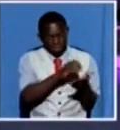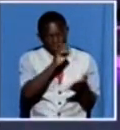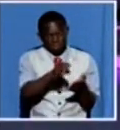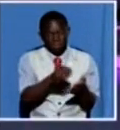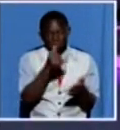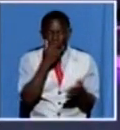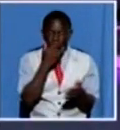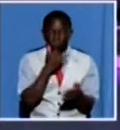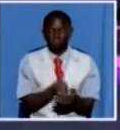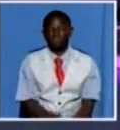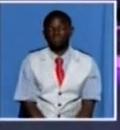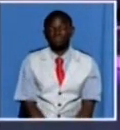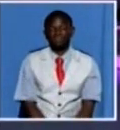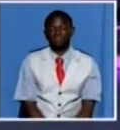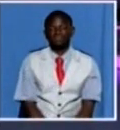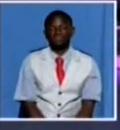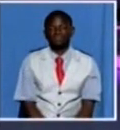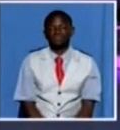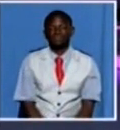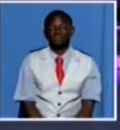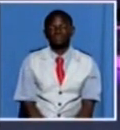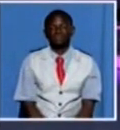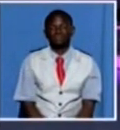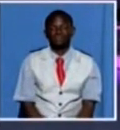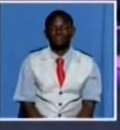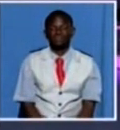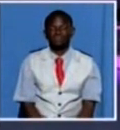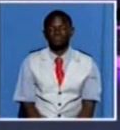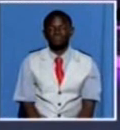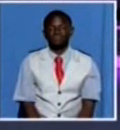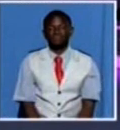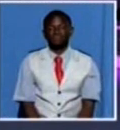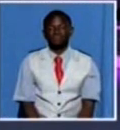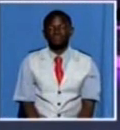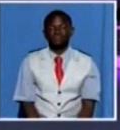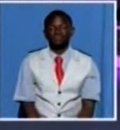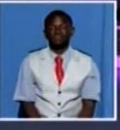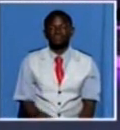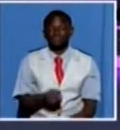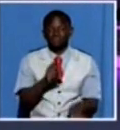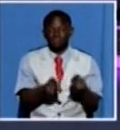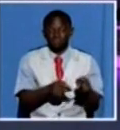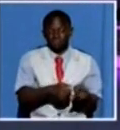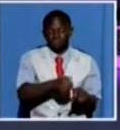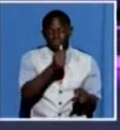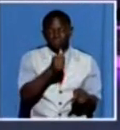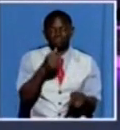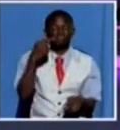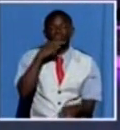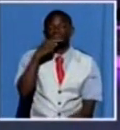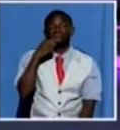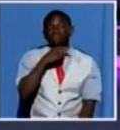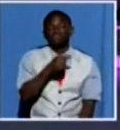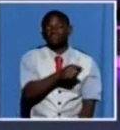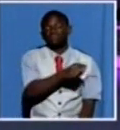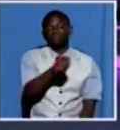not agree, and they terminated the negotiations. Now, you've gone further to misinform the Zambian people and said, this government of President Lungu has sold